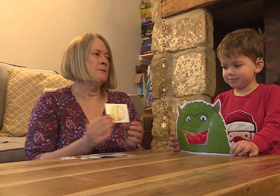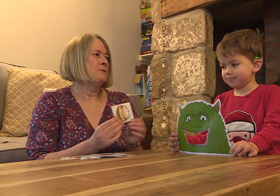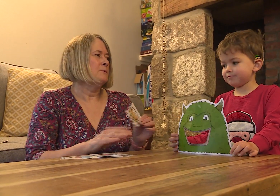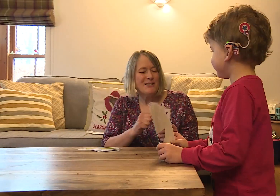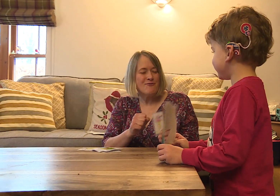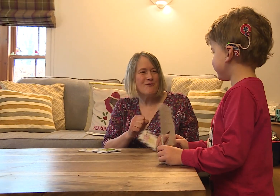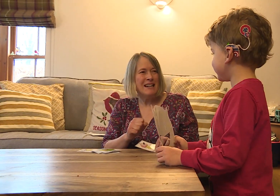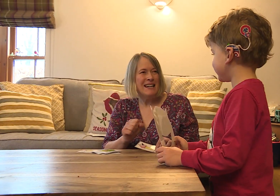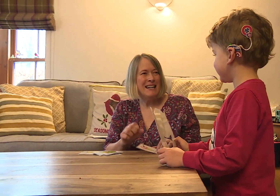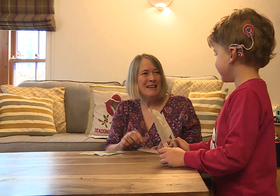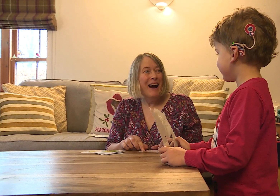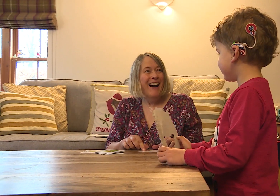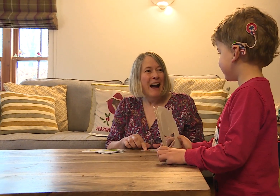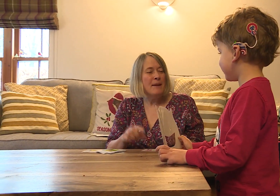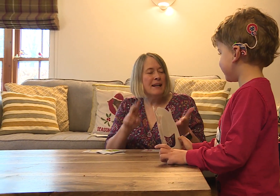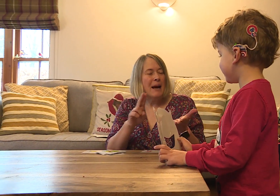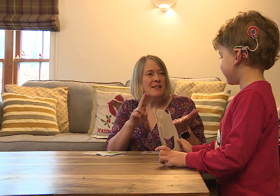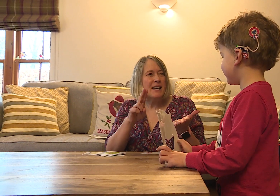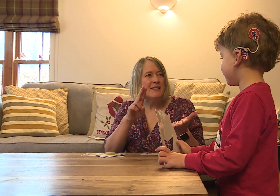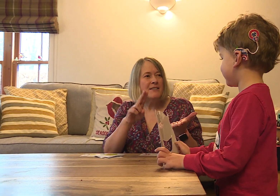on their own. Kirsten Tate, STV News.